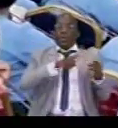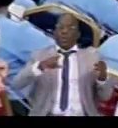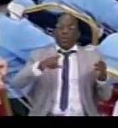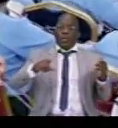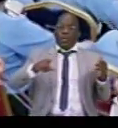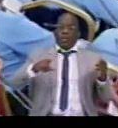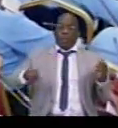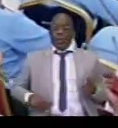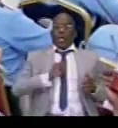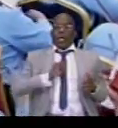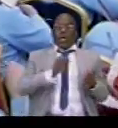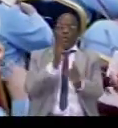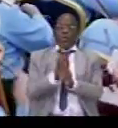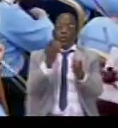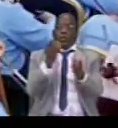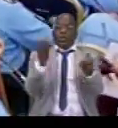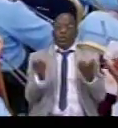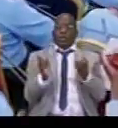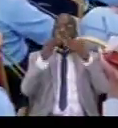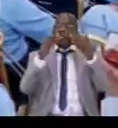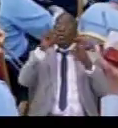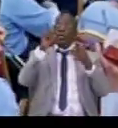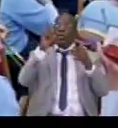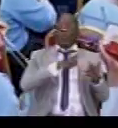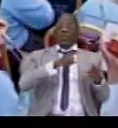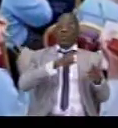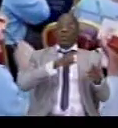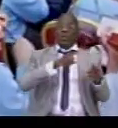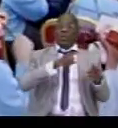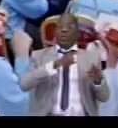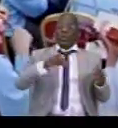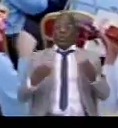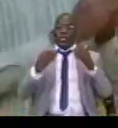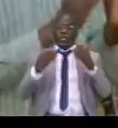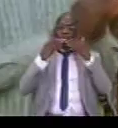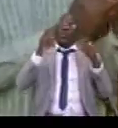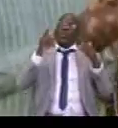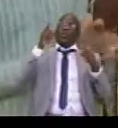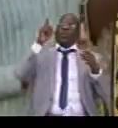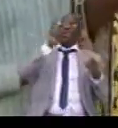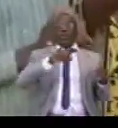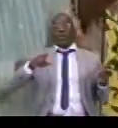Lord. I just want to thank you, Lord. Thank you,